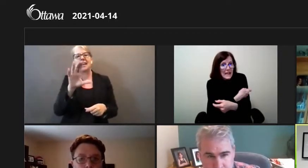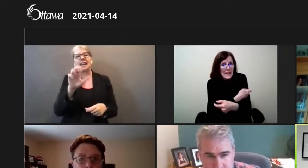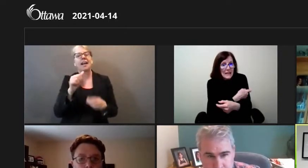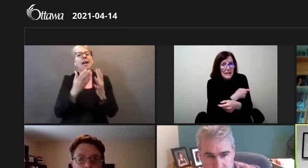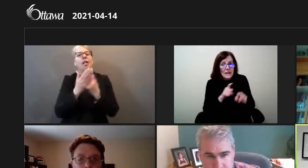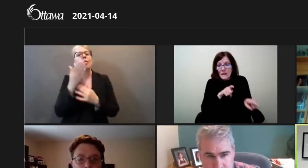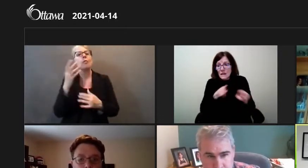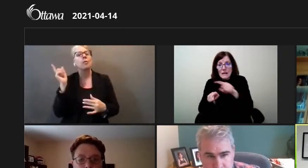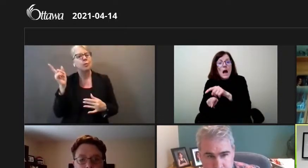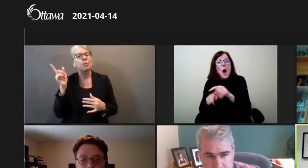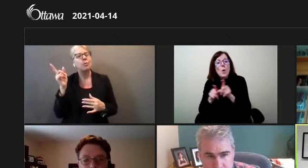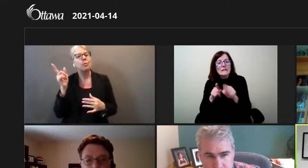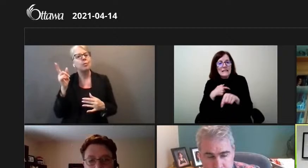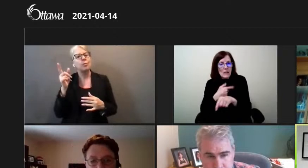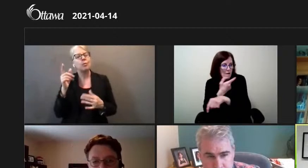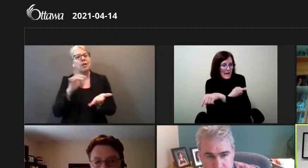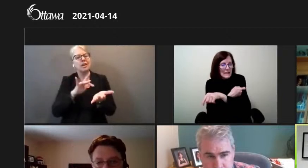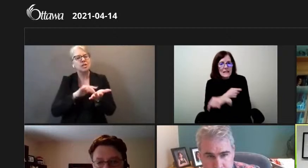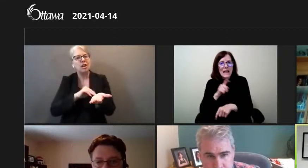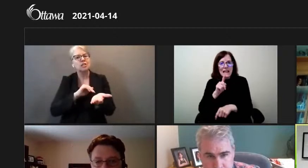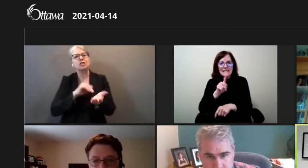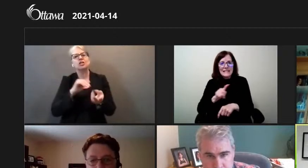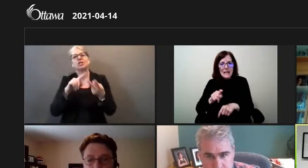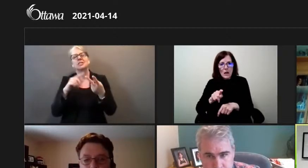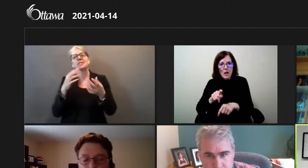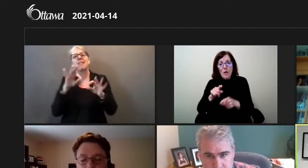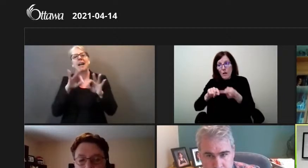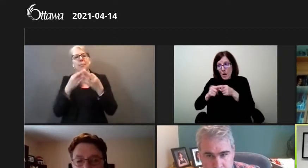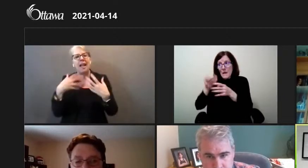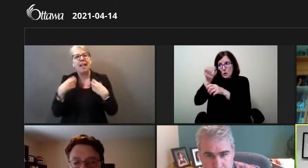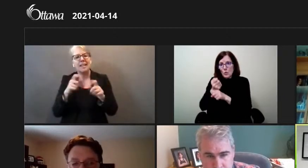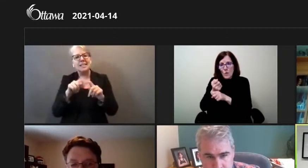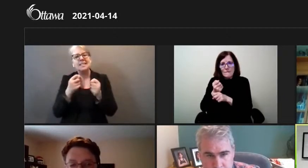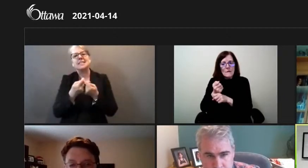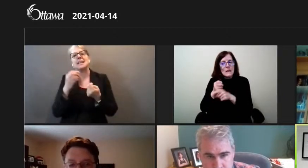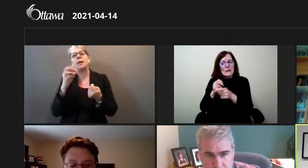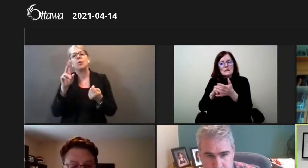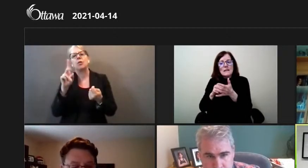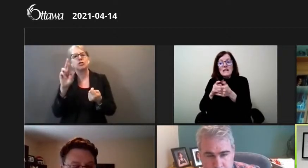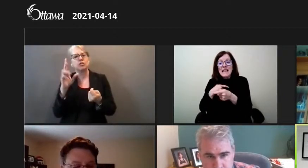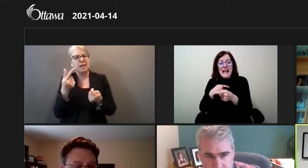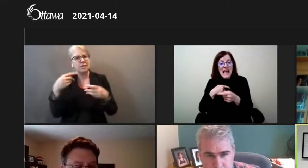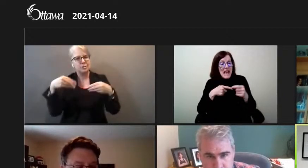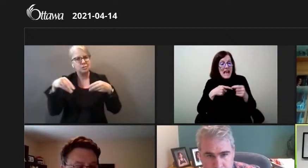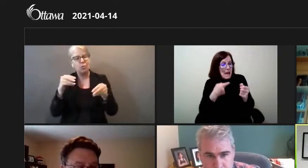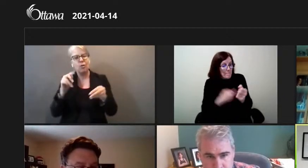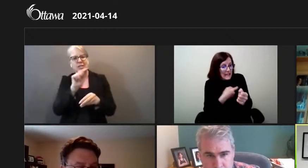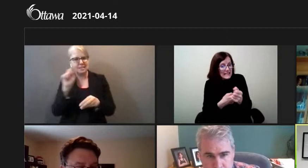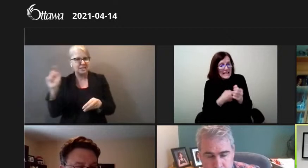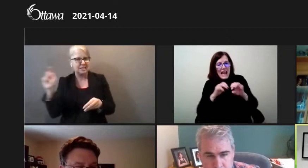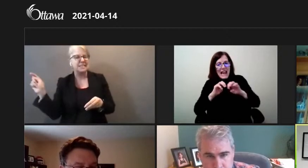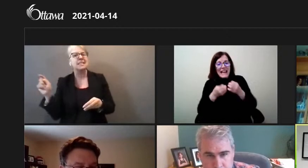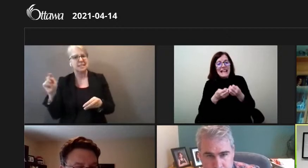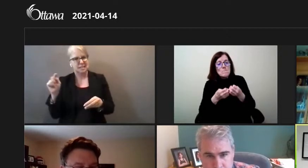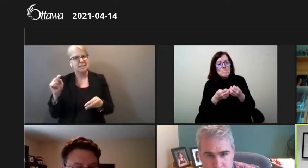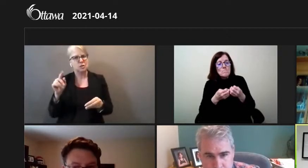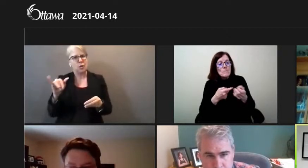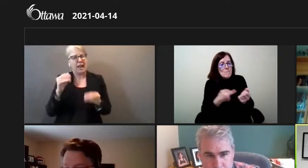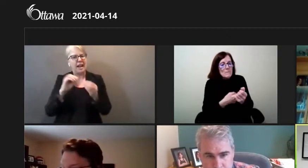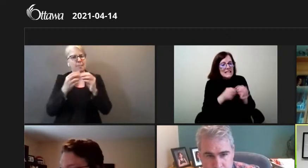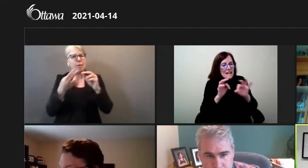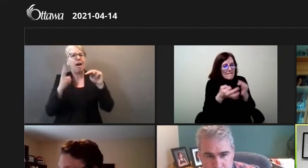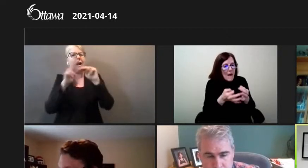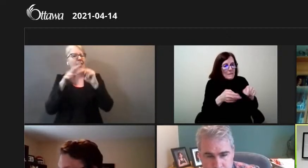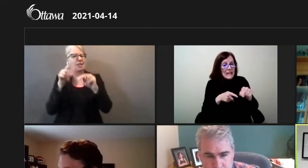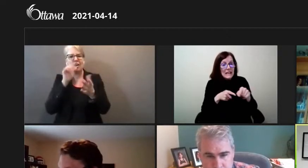public health to the physicians and the family health teams and or that is in the pharmacy. So the number is a little higher. We're